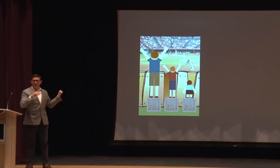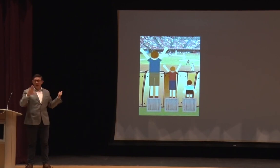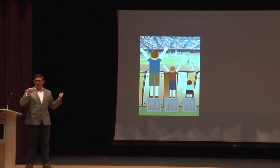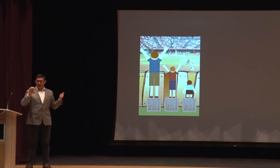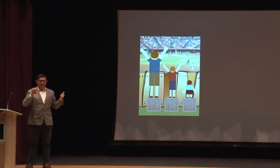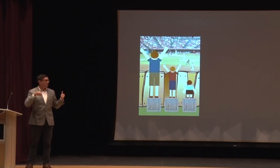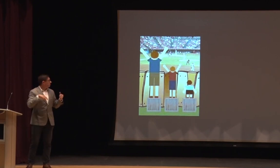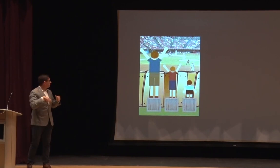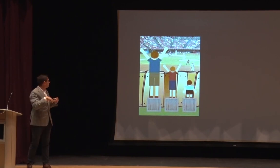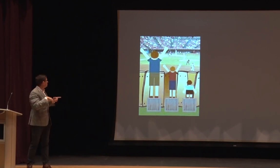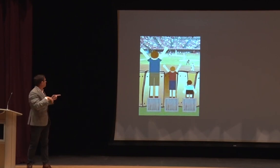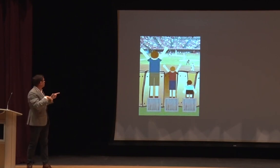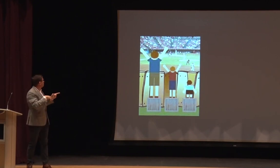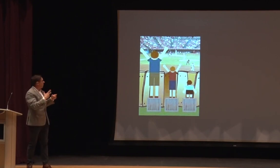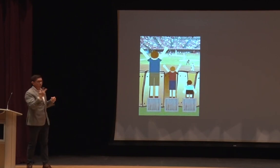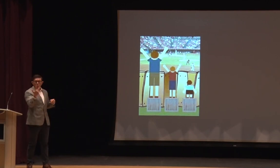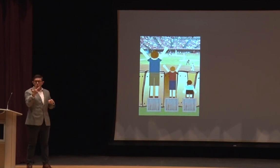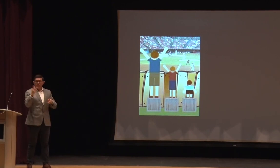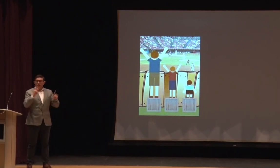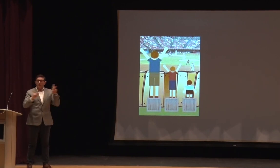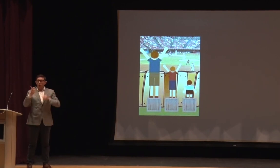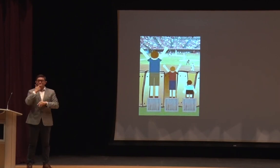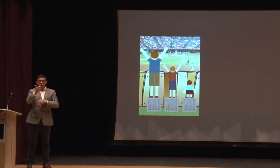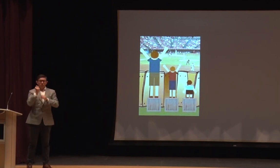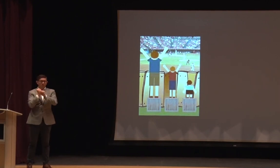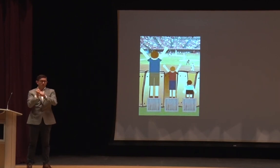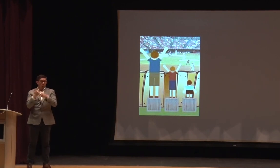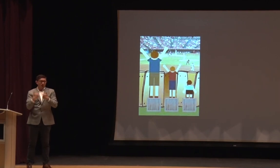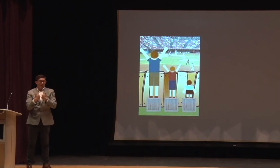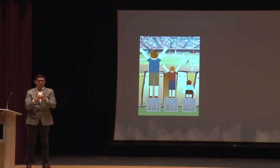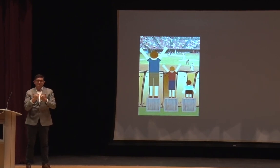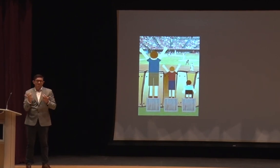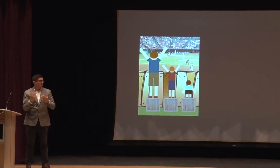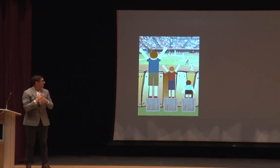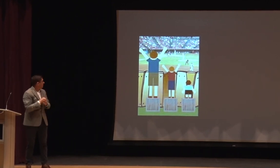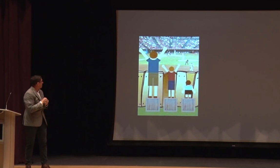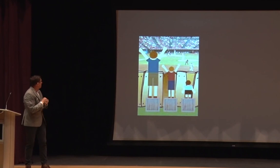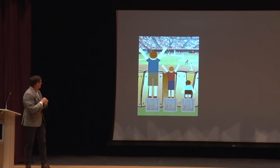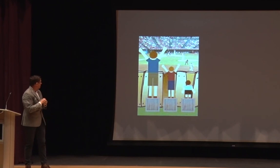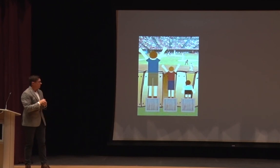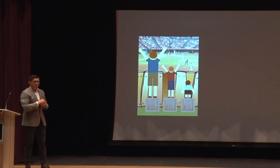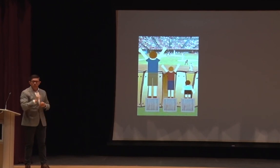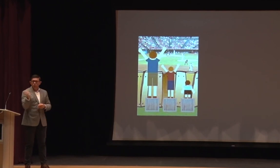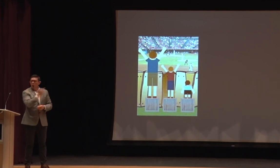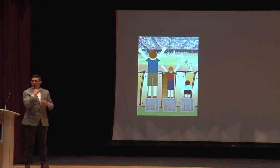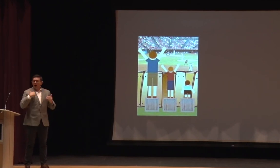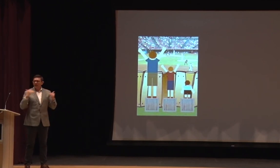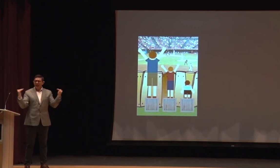Here's an example. Now in this case, we have three people who want to watch a baseball game.